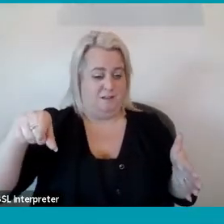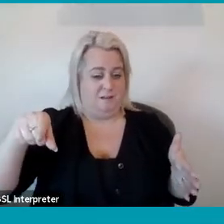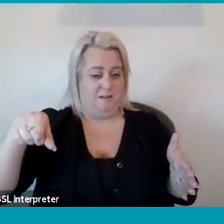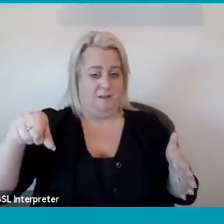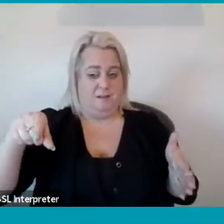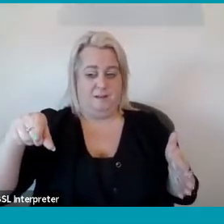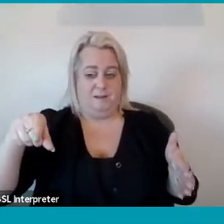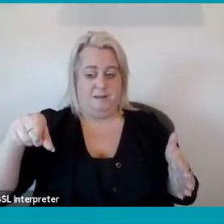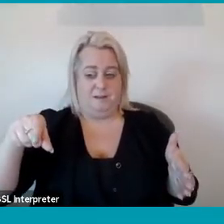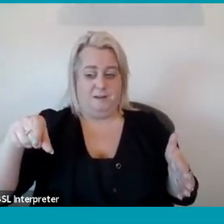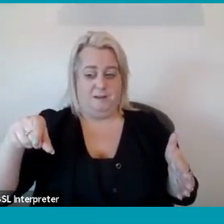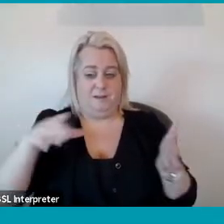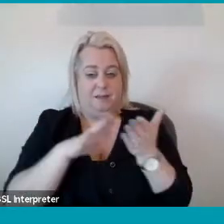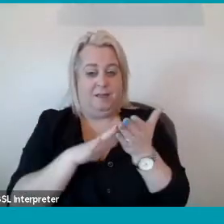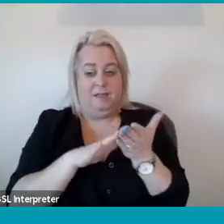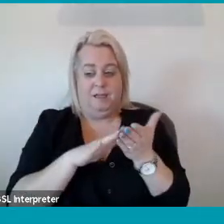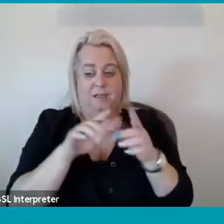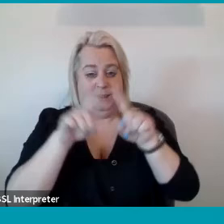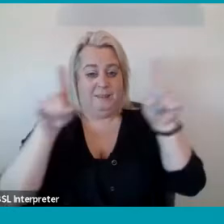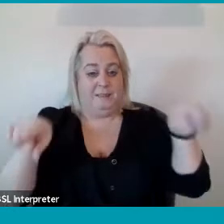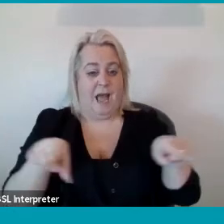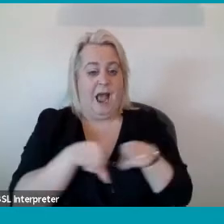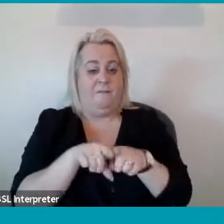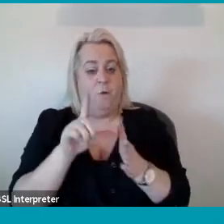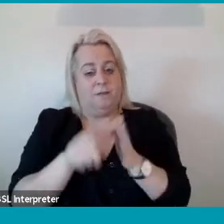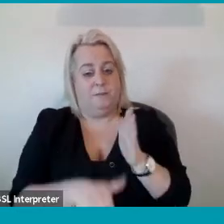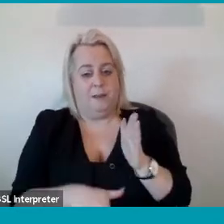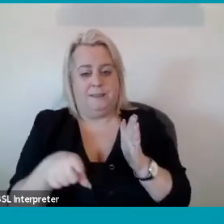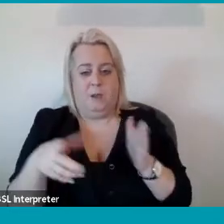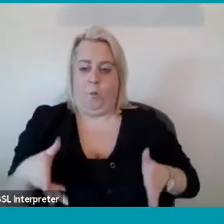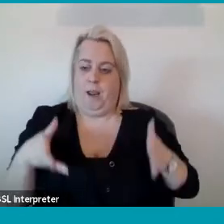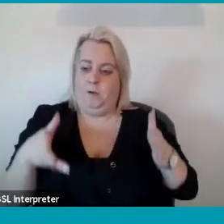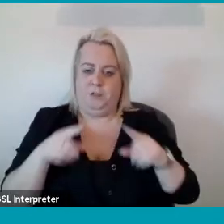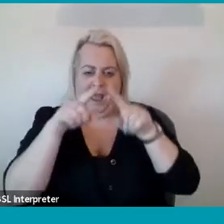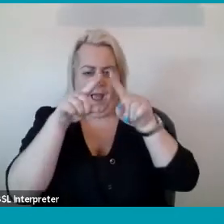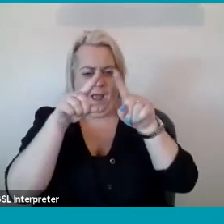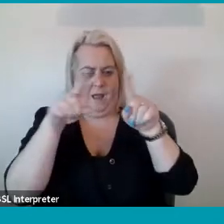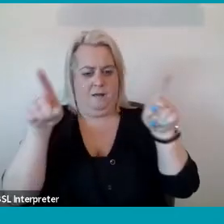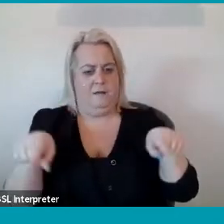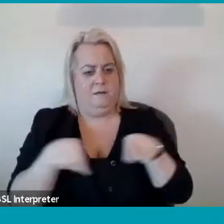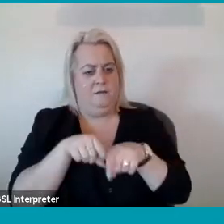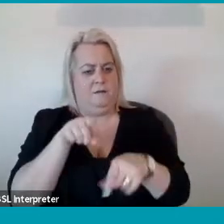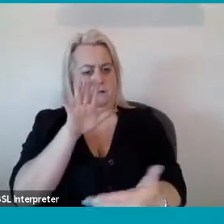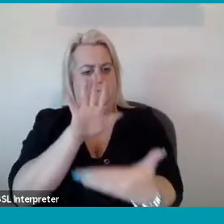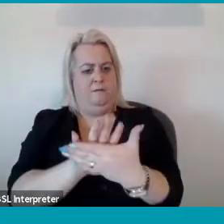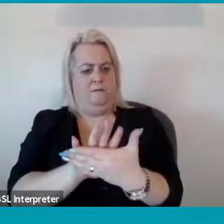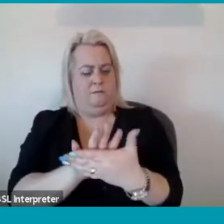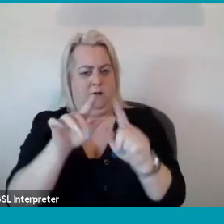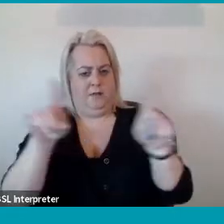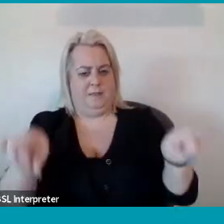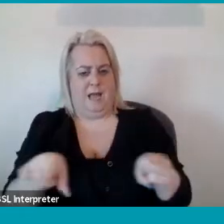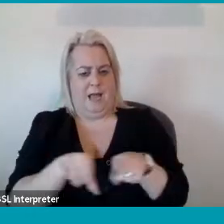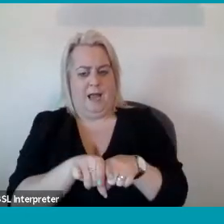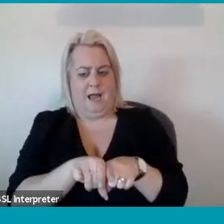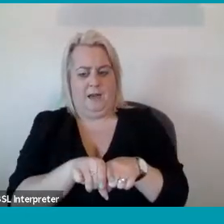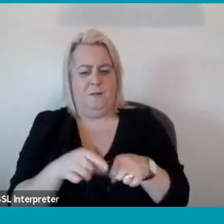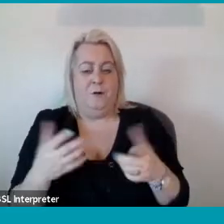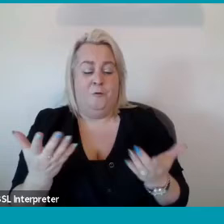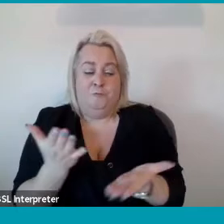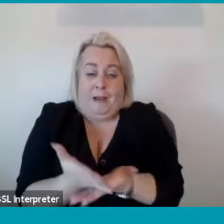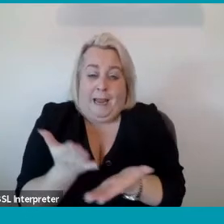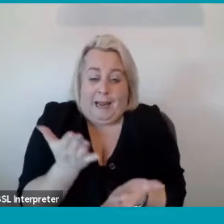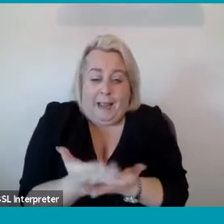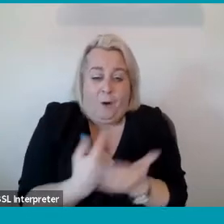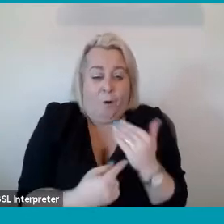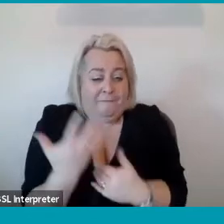sign for disability, it's somebody in a wheelchair. And yet, actually, people who use wheelchairs are a very small